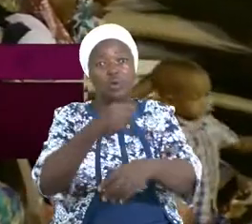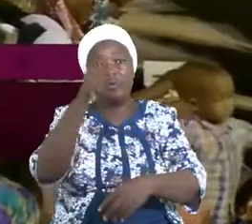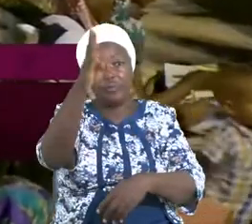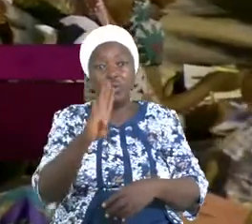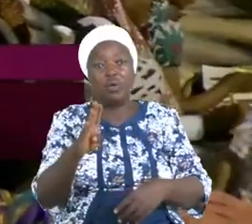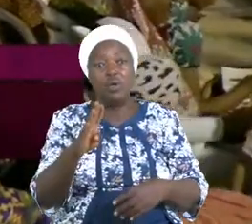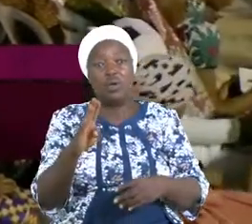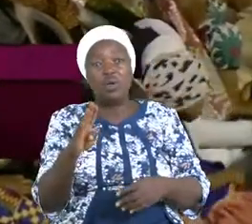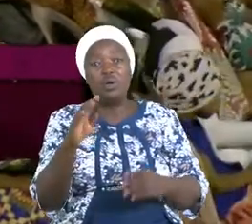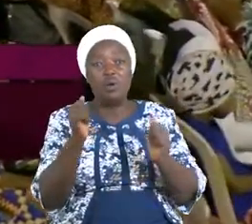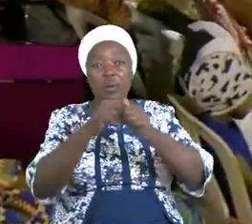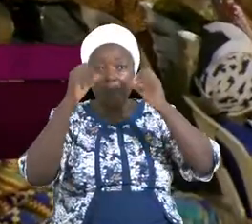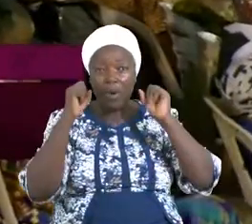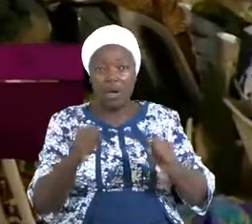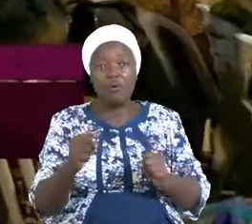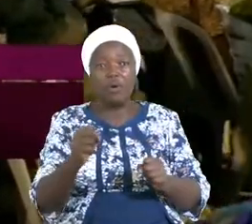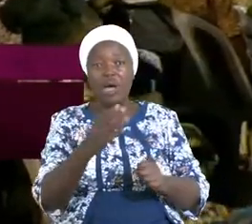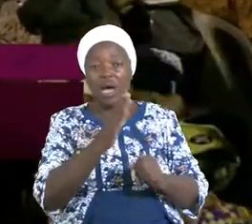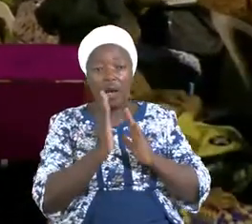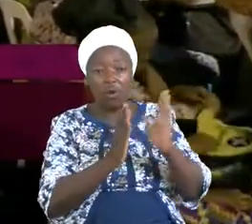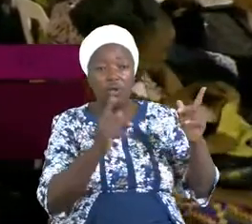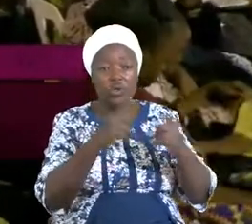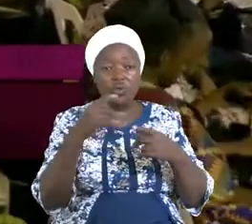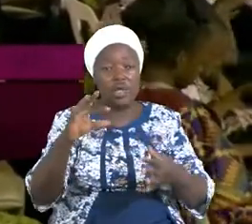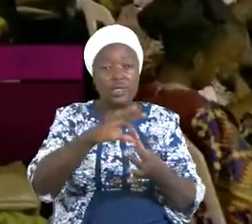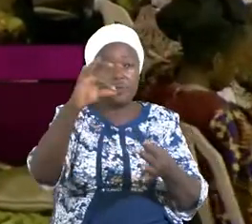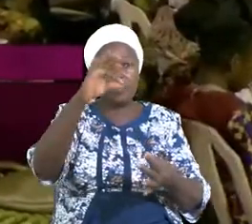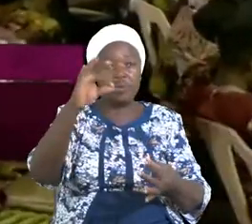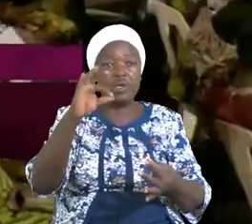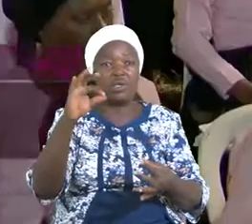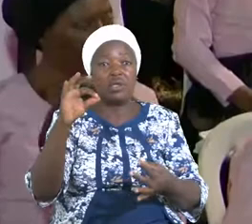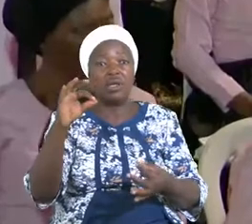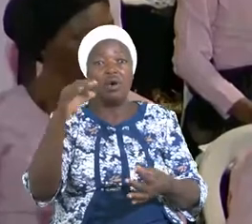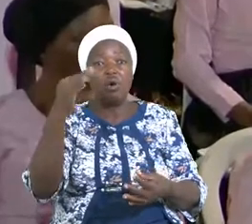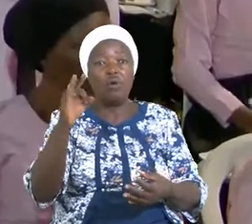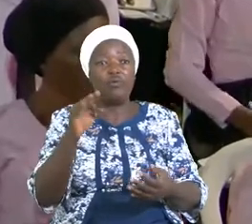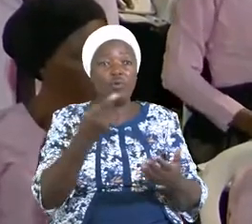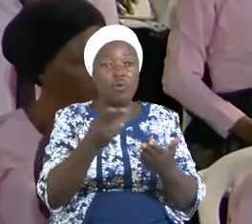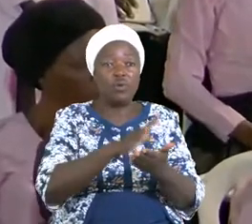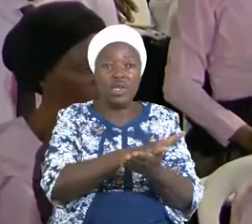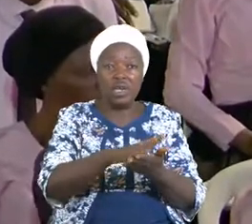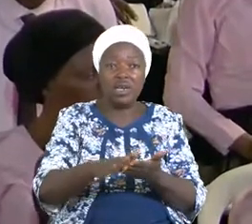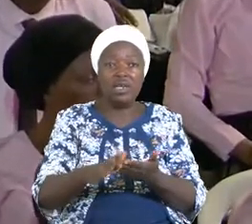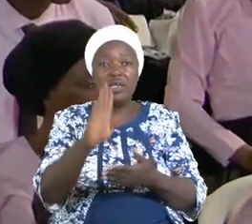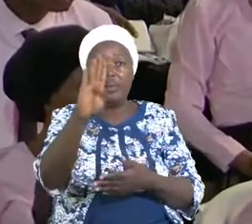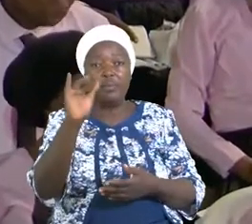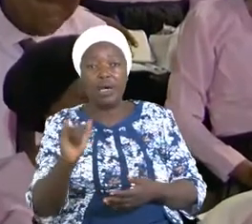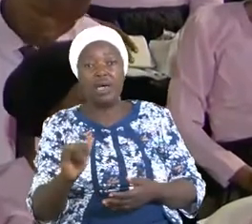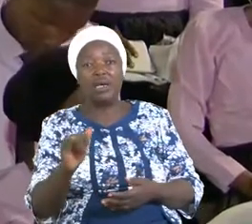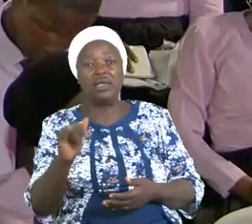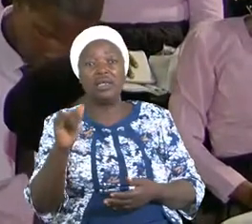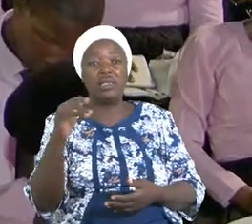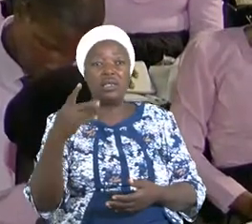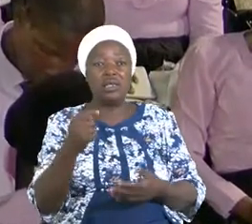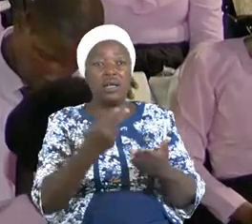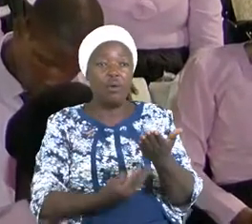power, according to the Spirit of holiness, by the